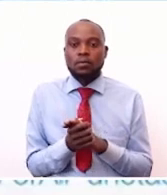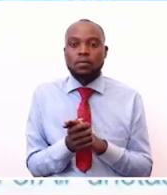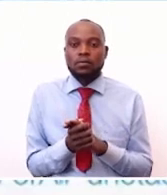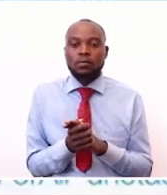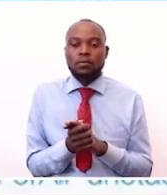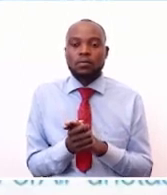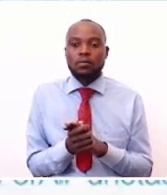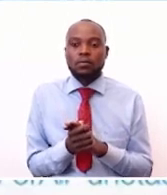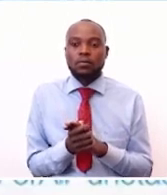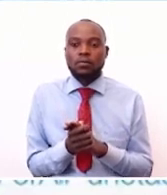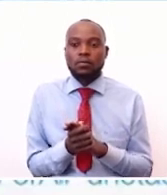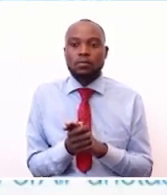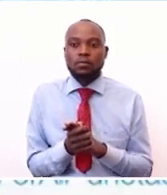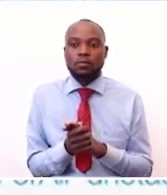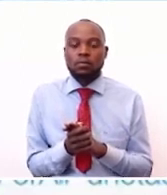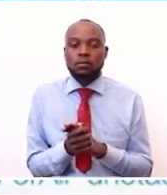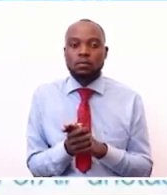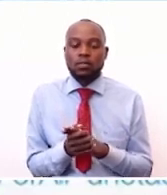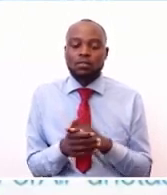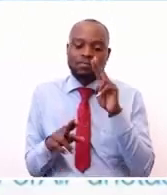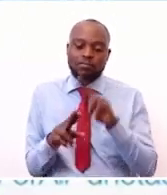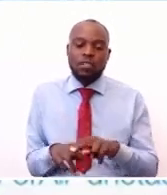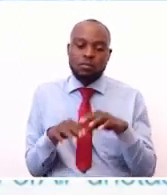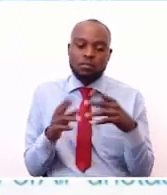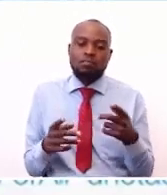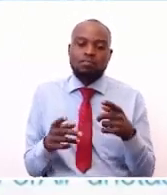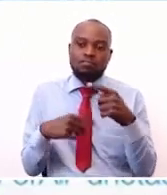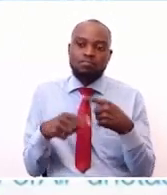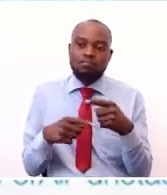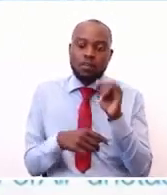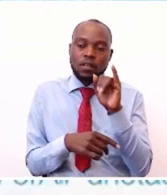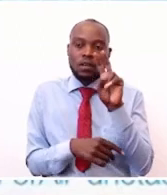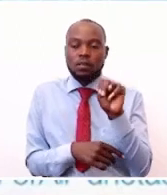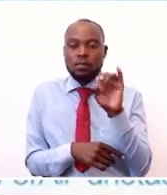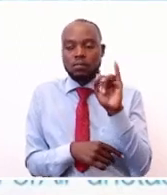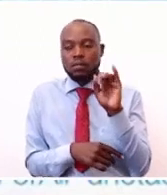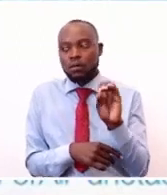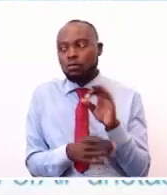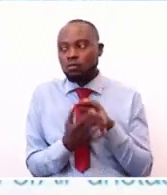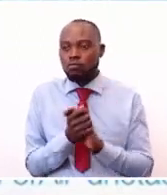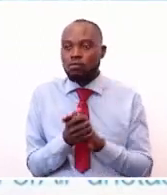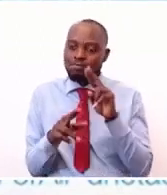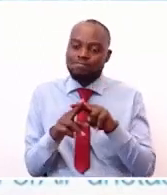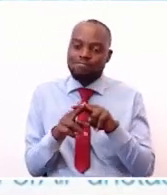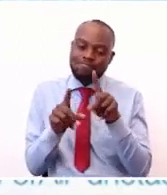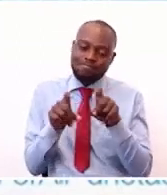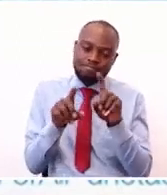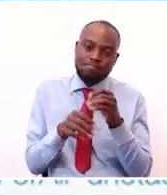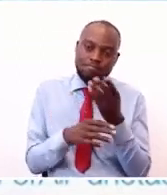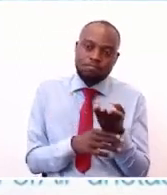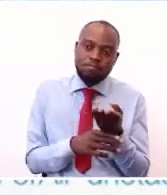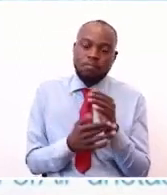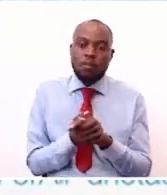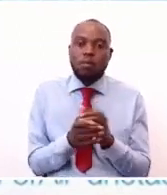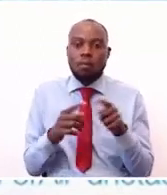conditionality. However, once they are rechanneled via an IMF vehicle, they then are